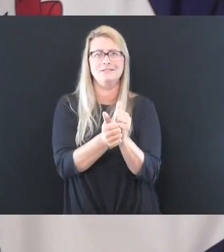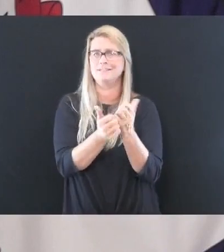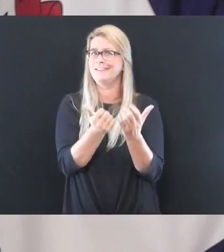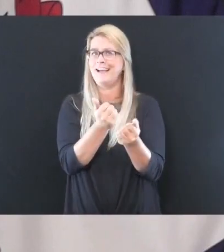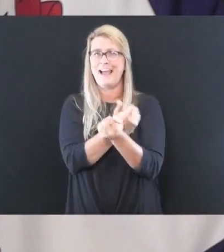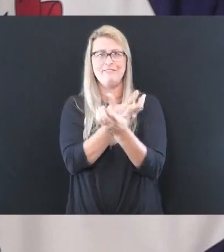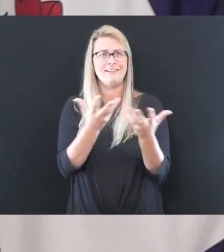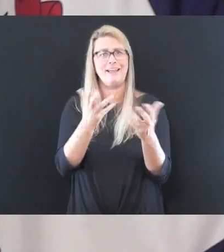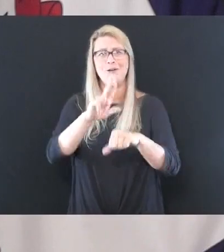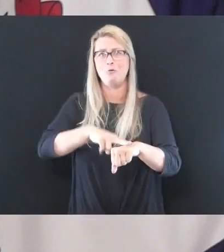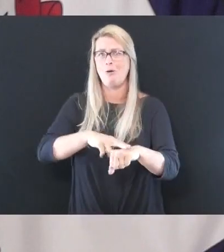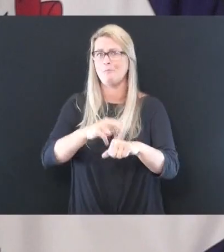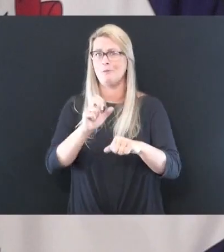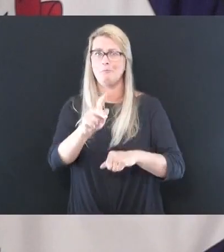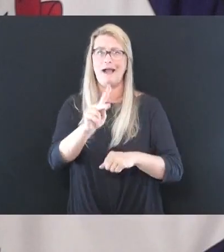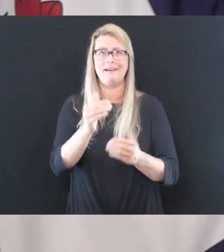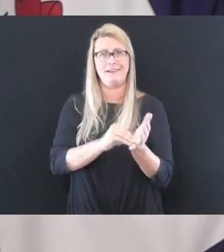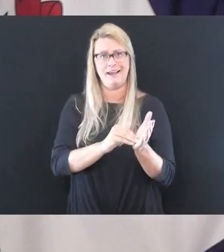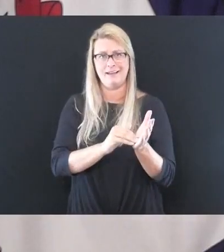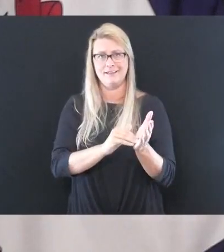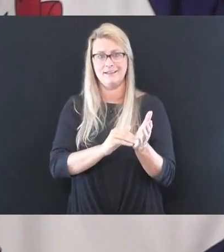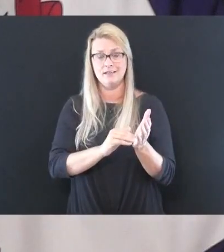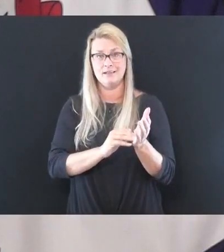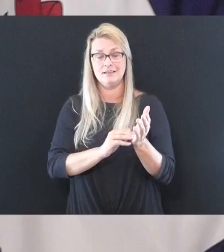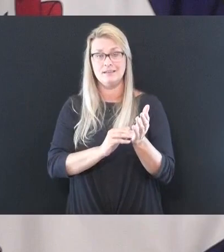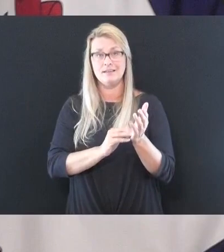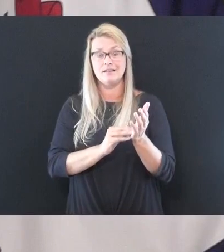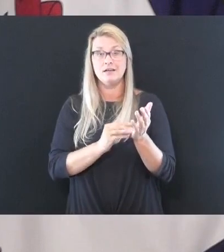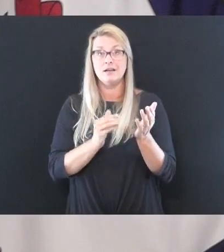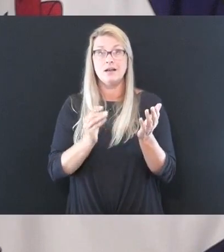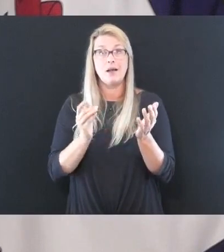much normal as we possibly can. But more than anything,